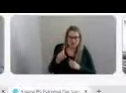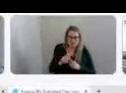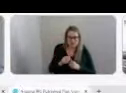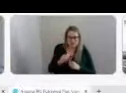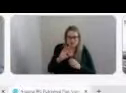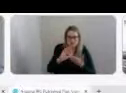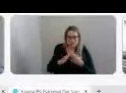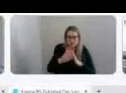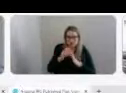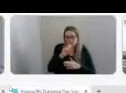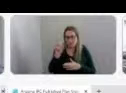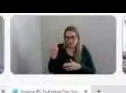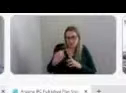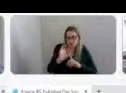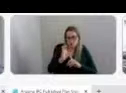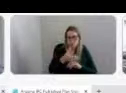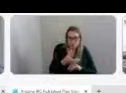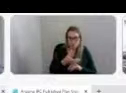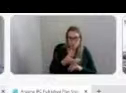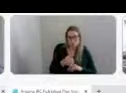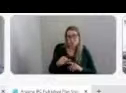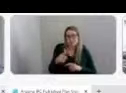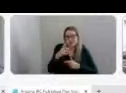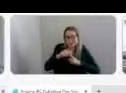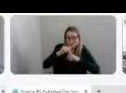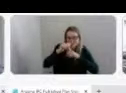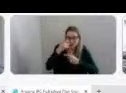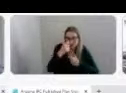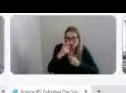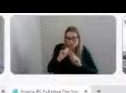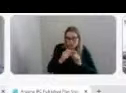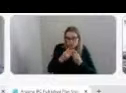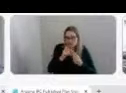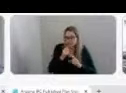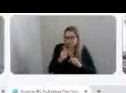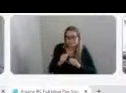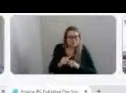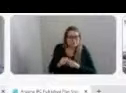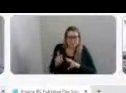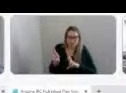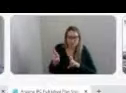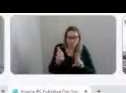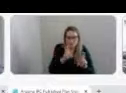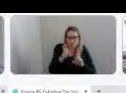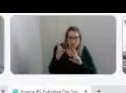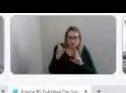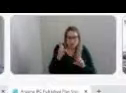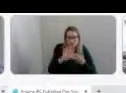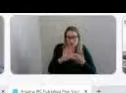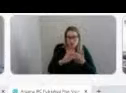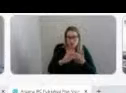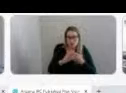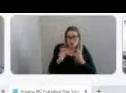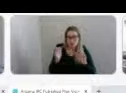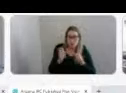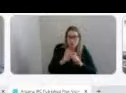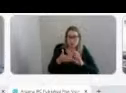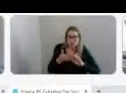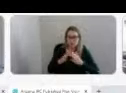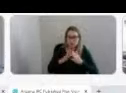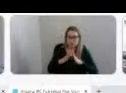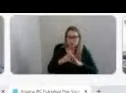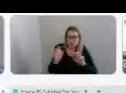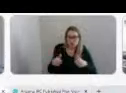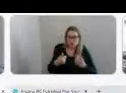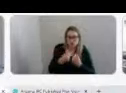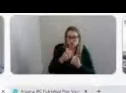tucson has a cultural principles driven by special interest groups that are not shared or respected in the rural community i would challenge the board to work harder giving